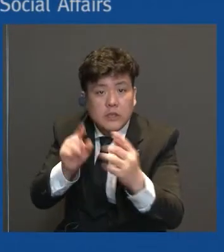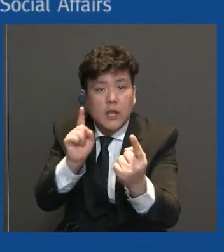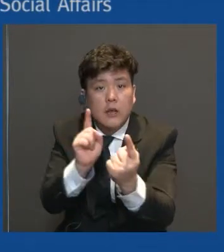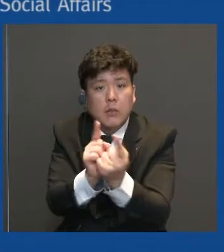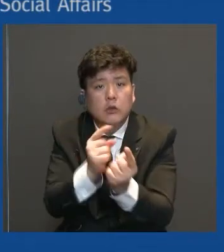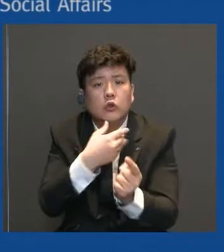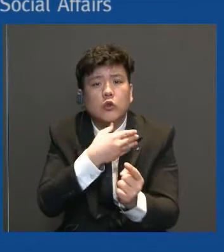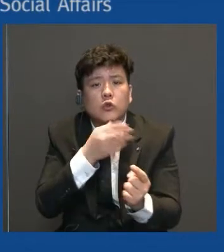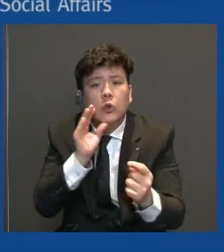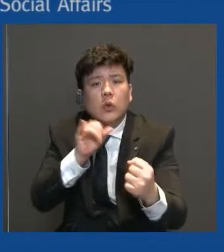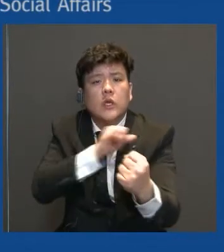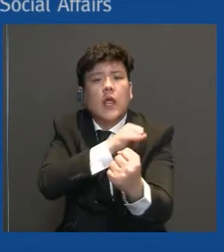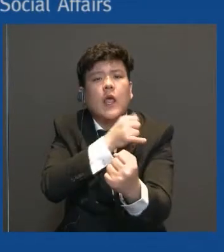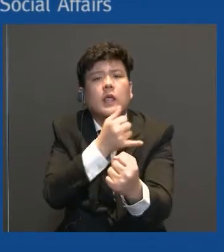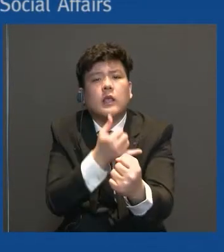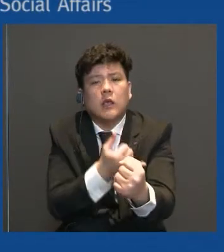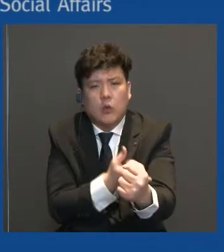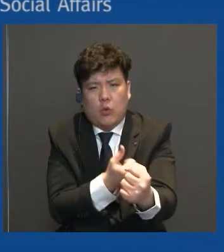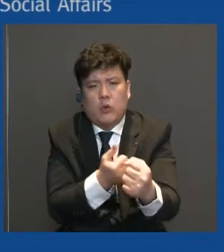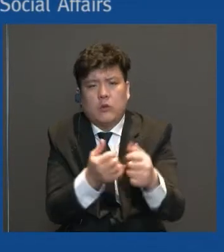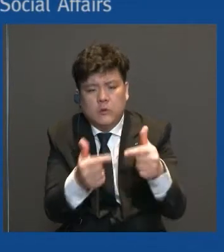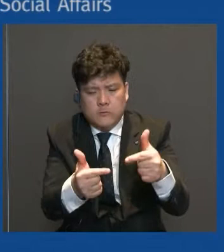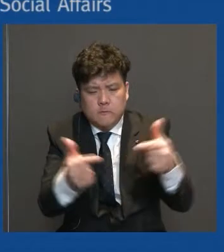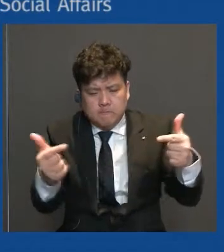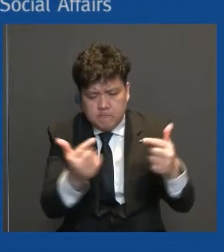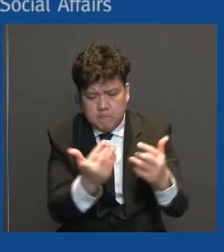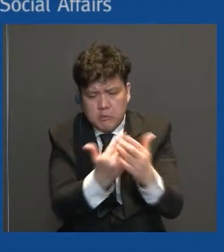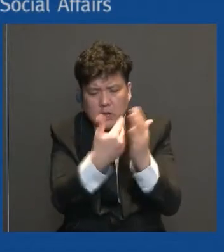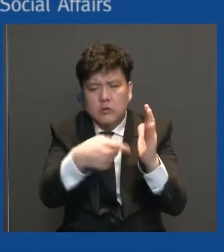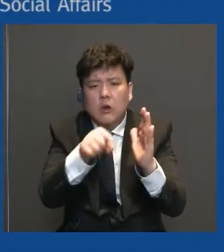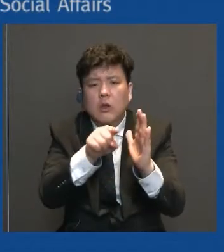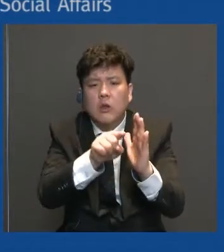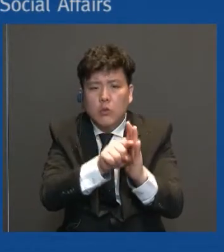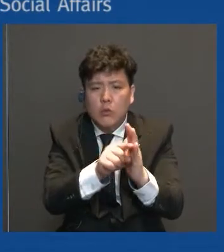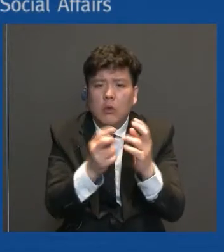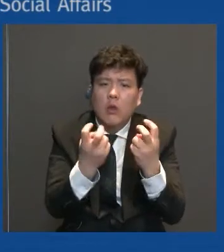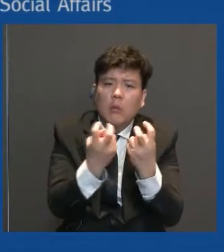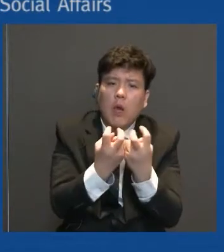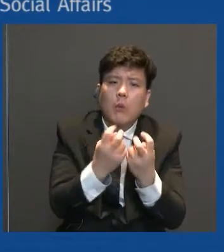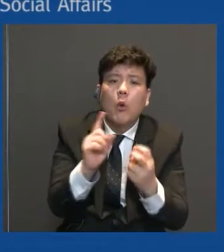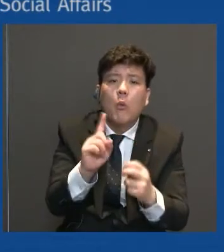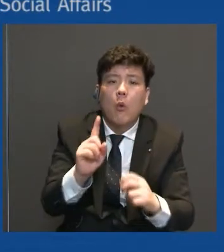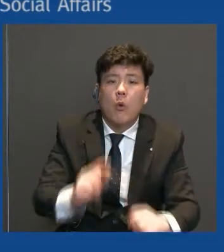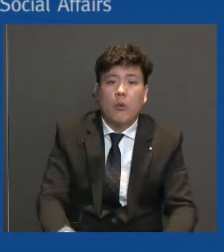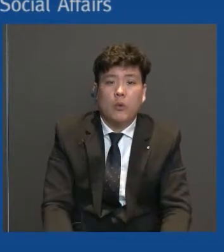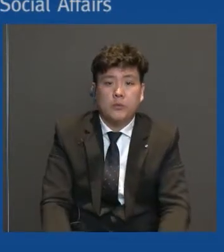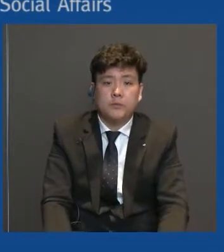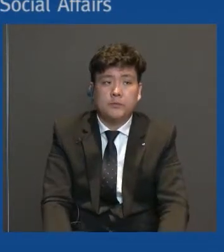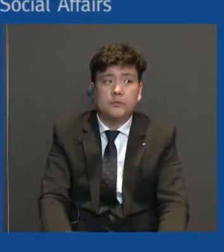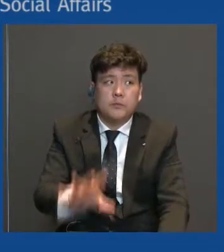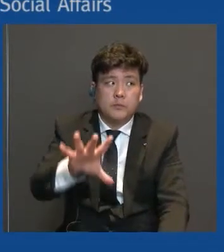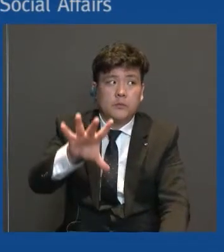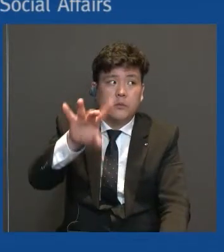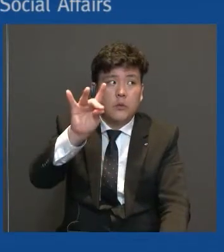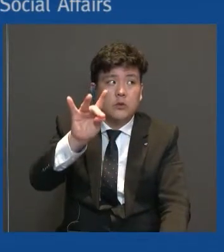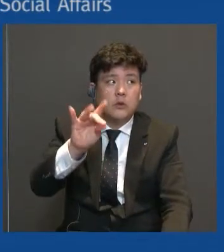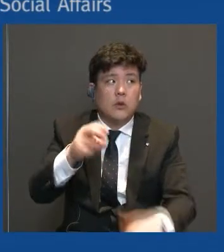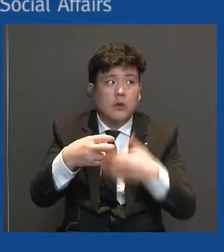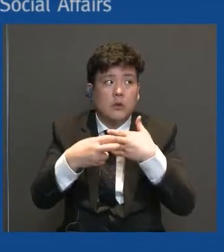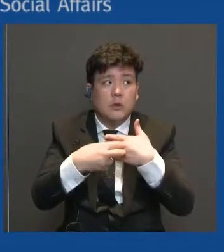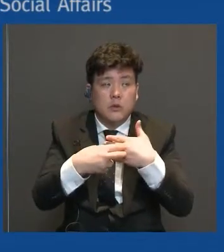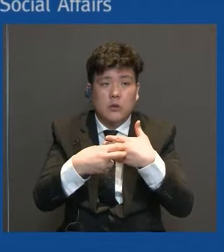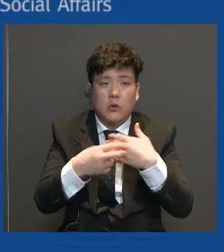First, we need to tackle ageism in healthcare system and other areas. We need to acknowledge that